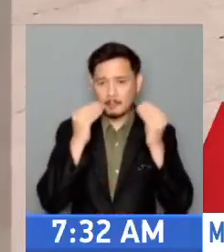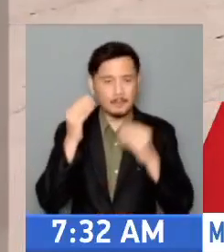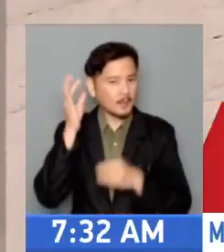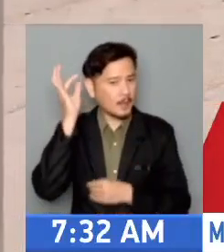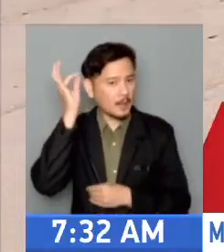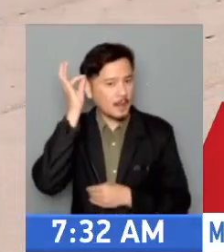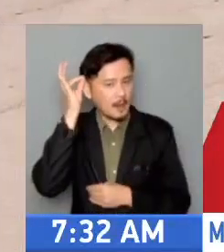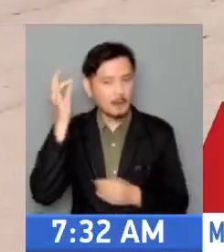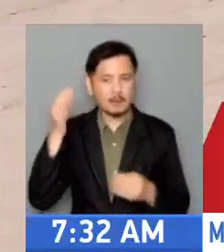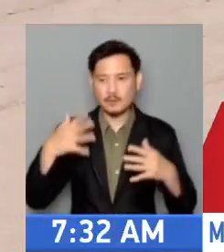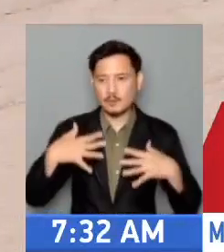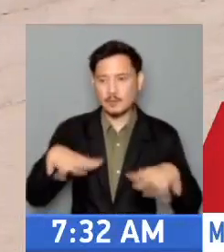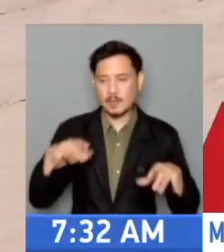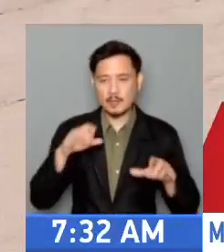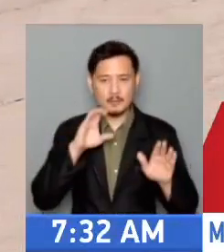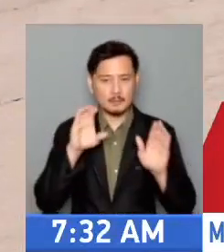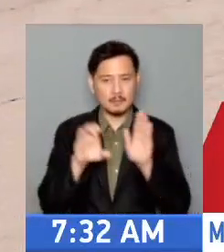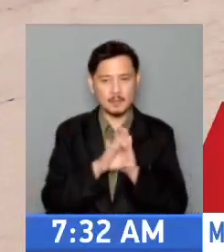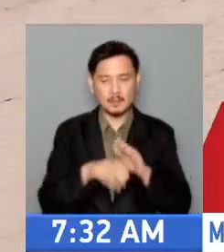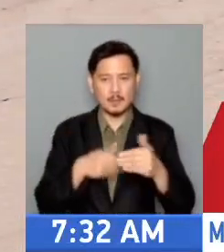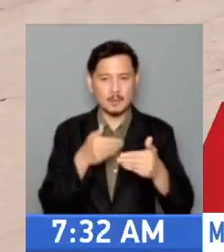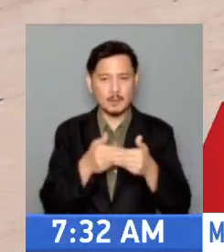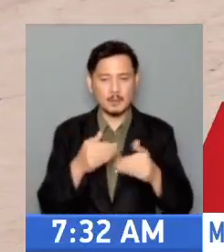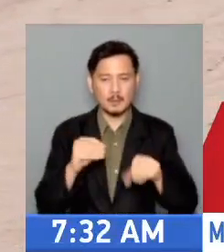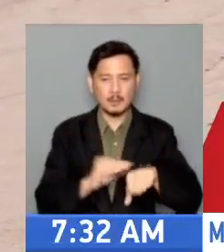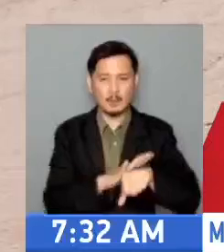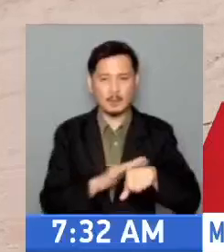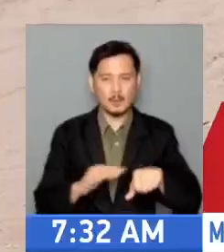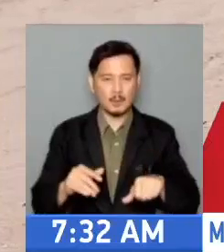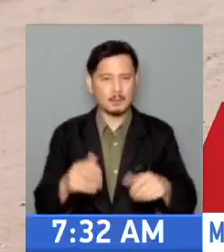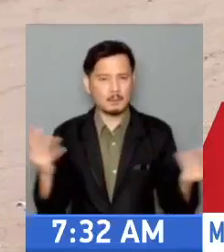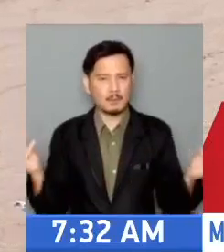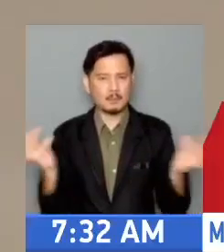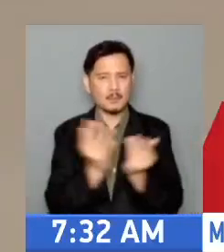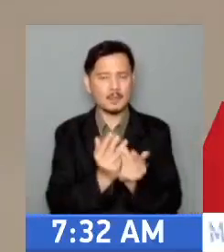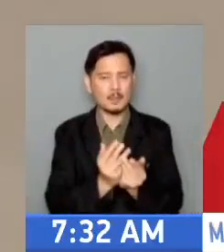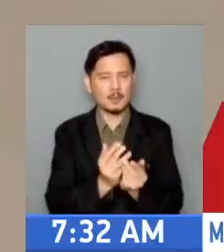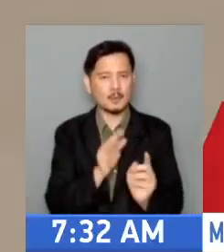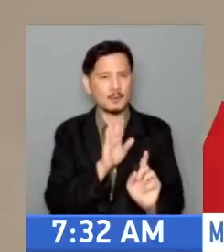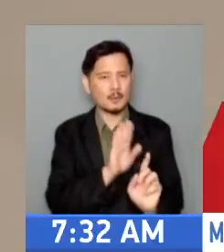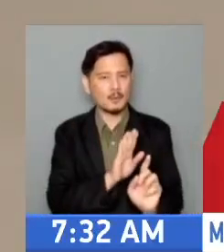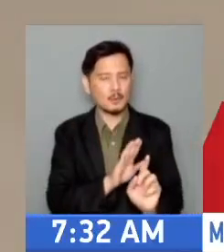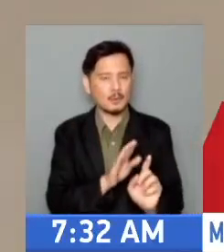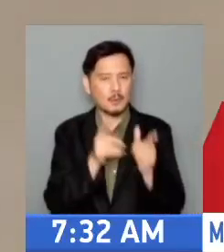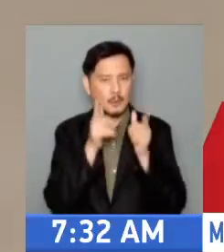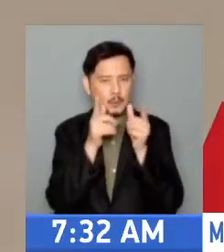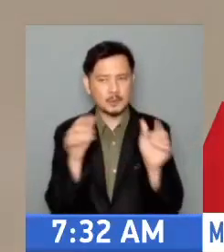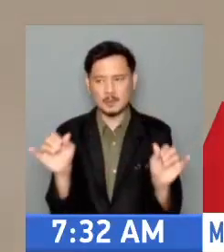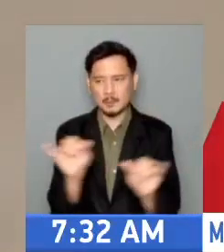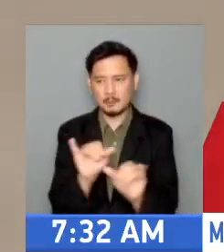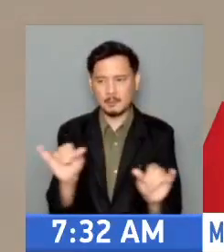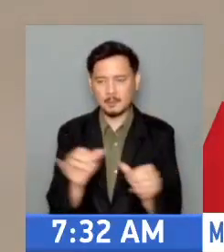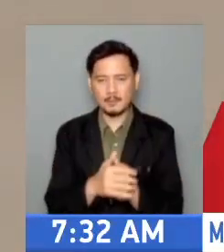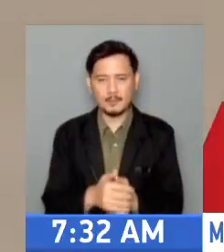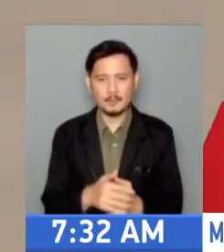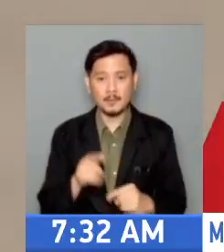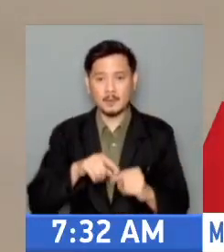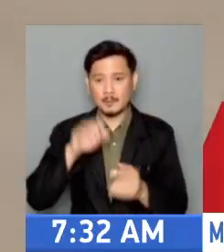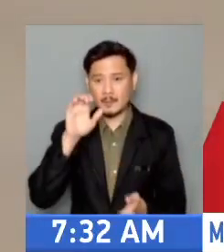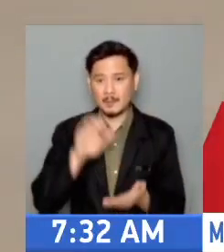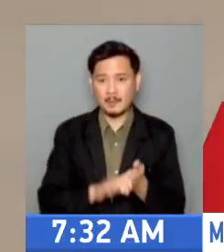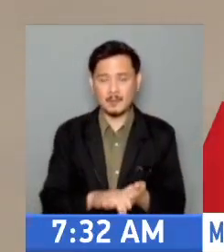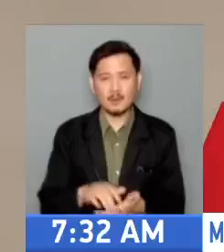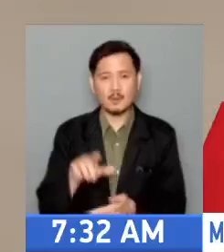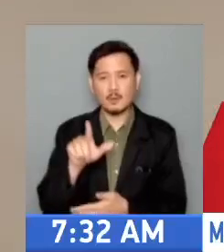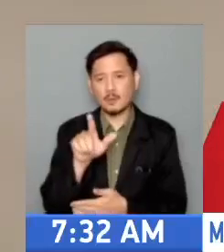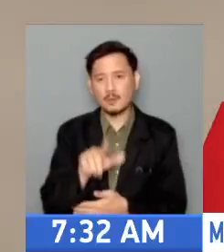pictorial sa tabing dagat, achieve na achieve ni Thalia ang Marimar look. Hindi raw siya makapaniwala na 28